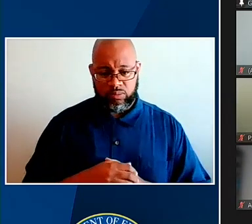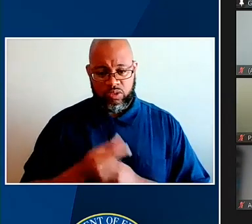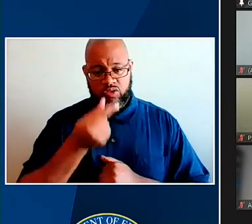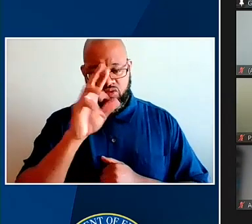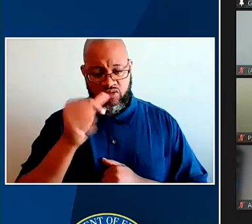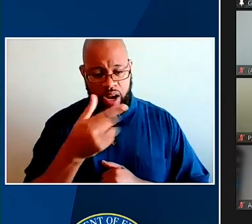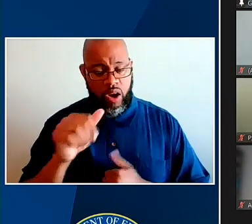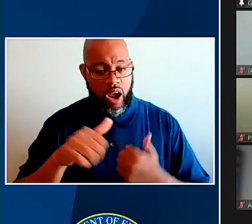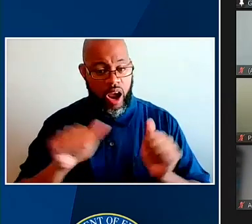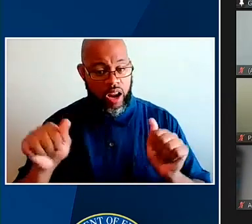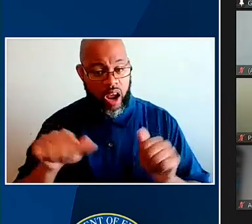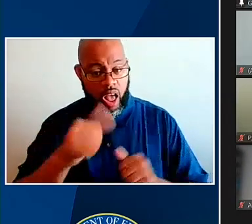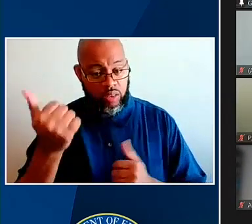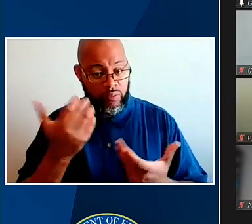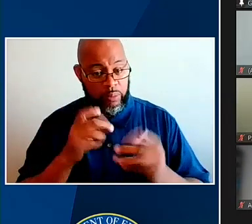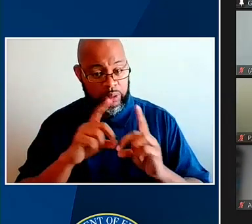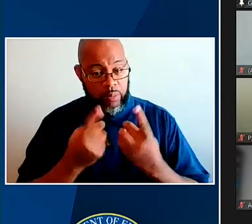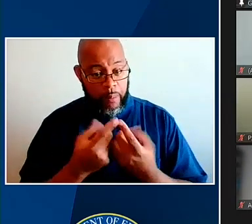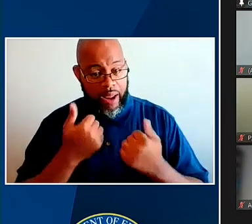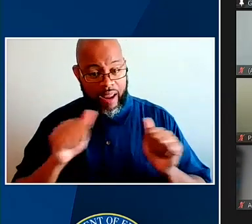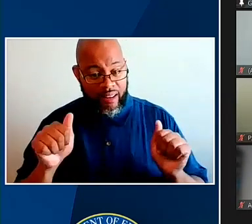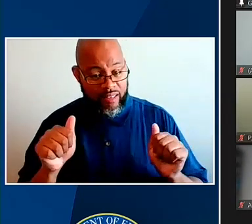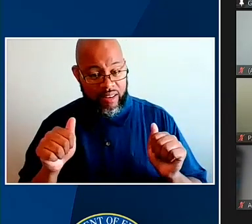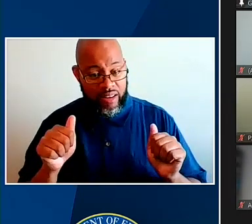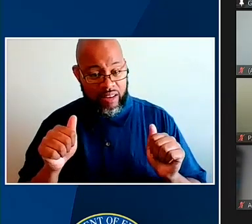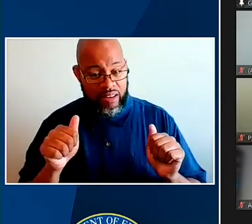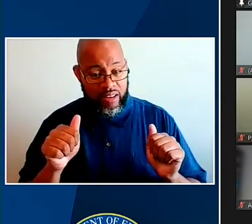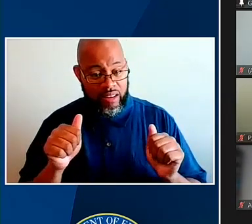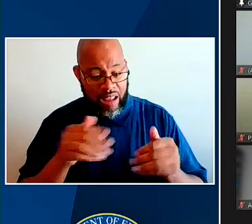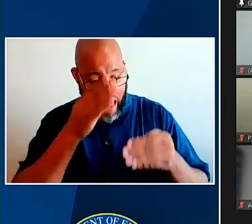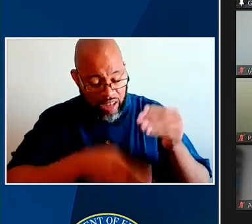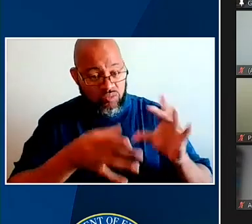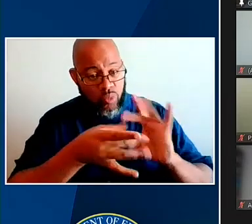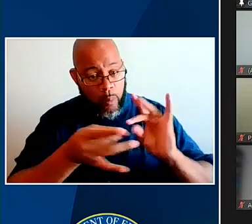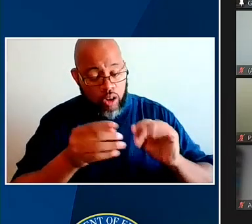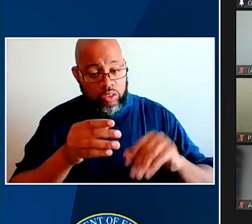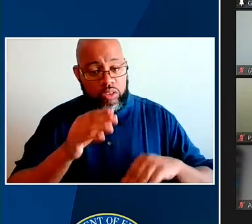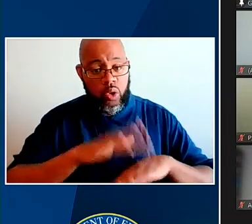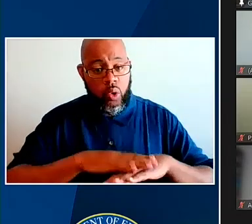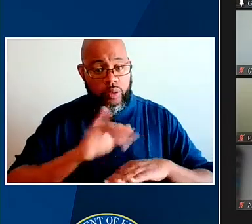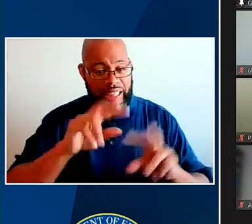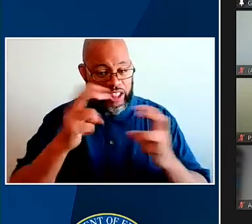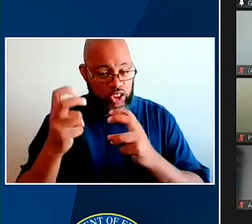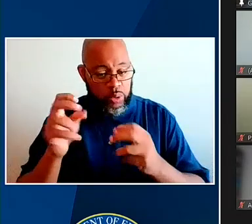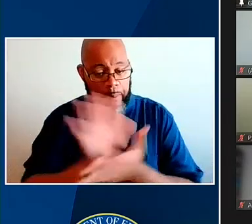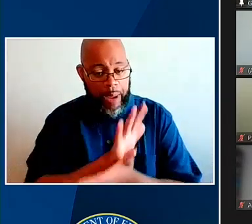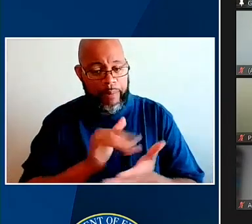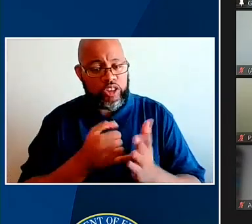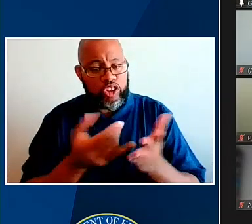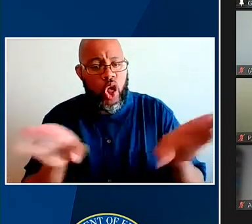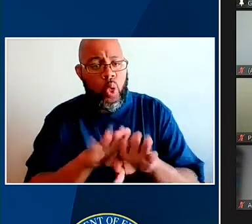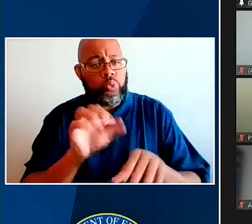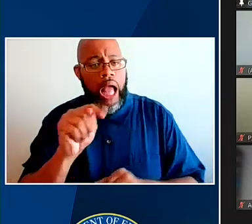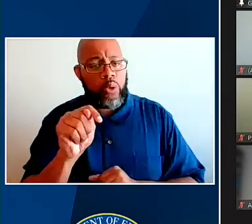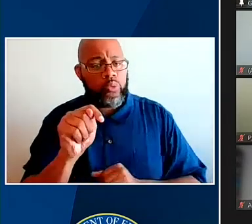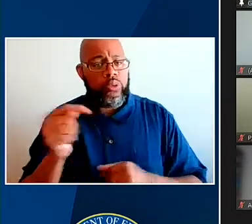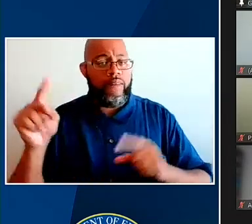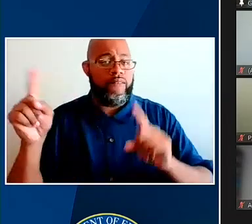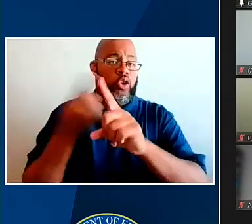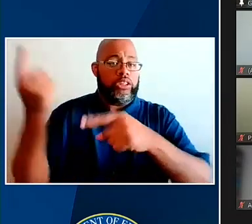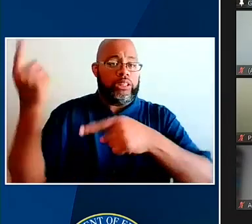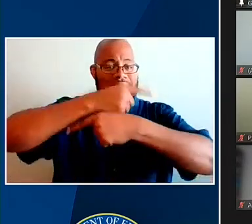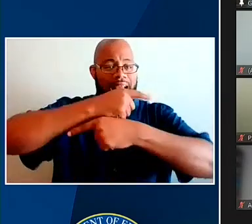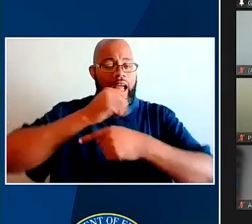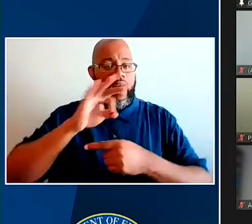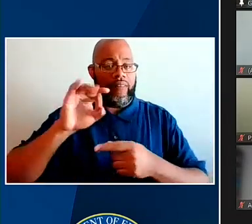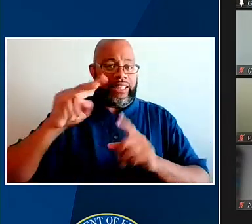or anyone else from the department, any concluding remarks on this issue paper just to close out day one of week